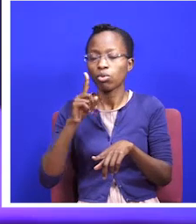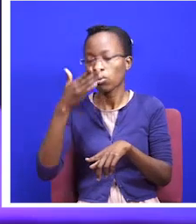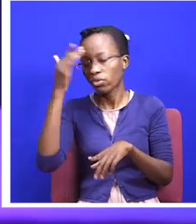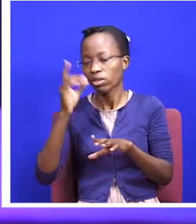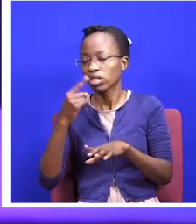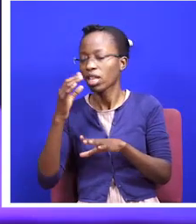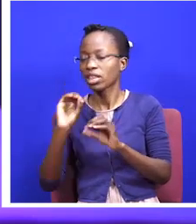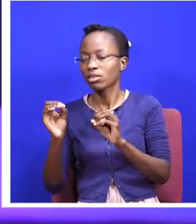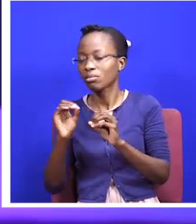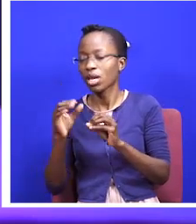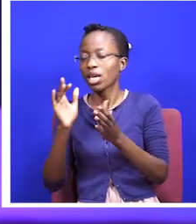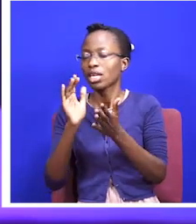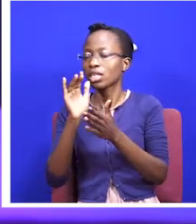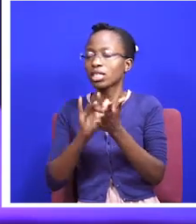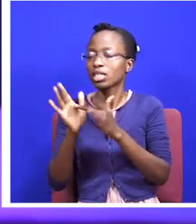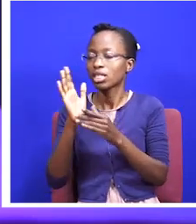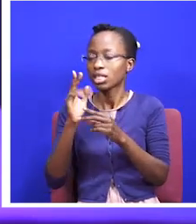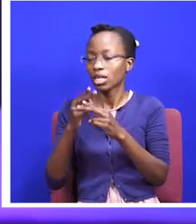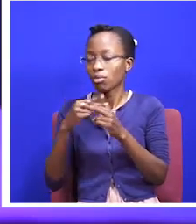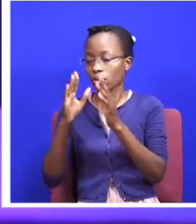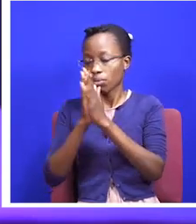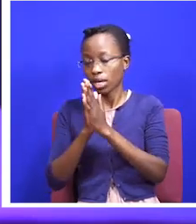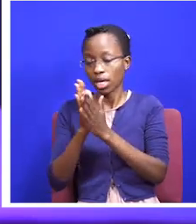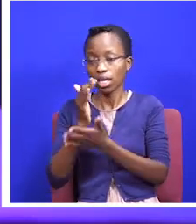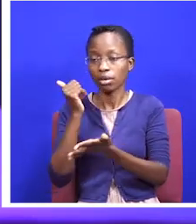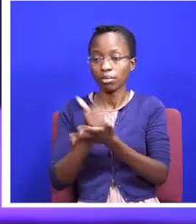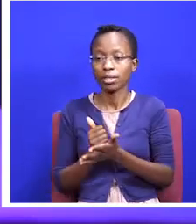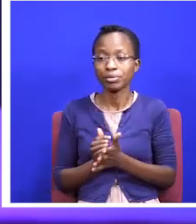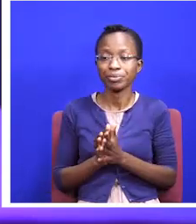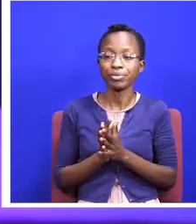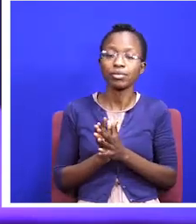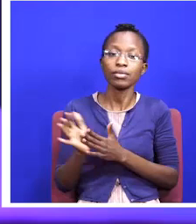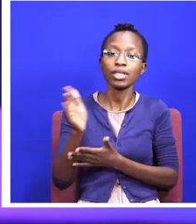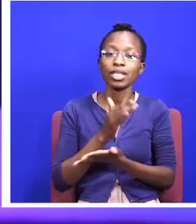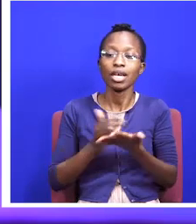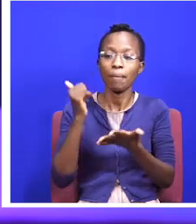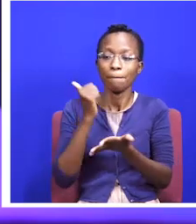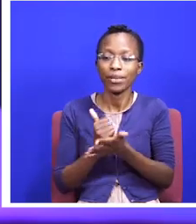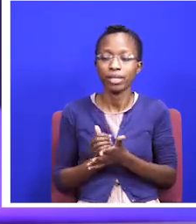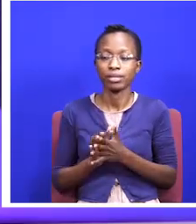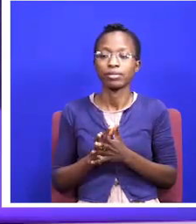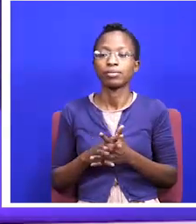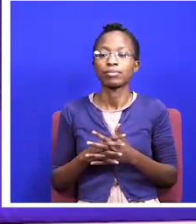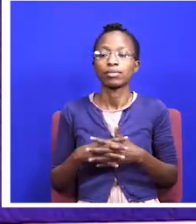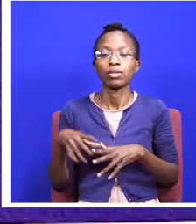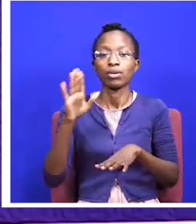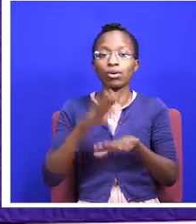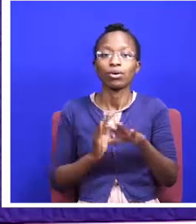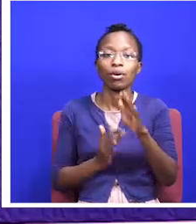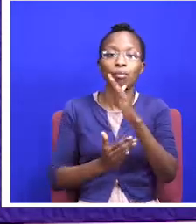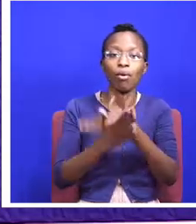of us this day. And as you see tomorrow, we'll not forget to say thank you. In Jesus' name we pray, believing and trusting. Amen.